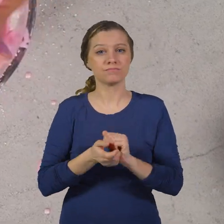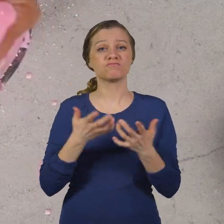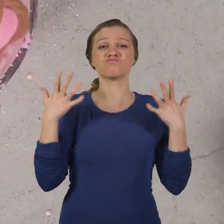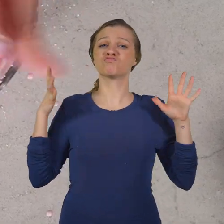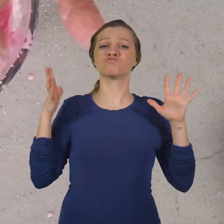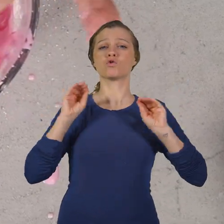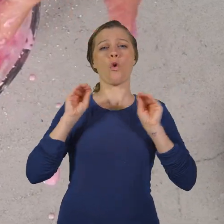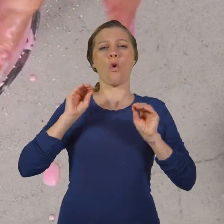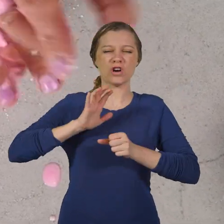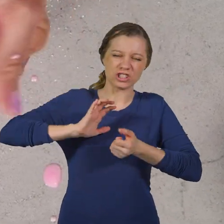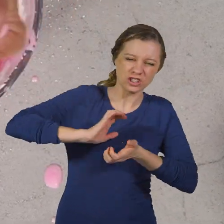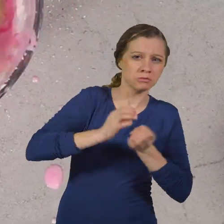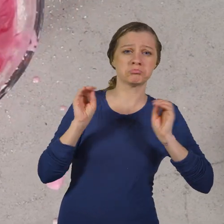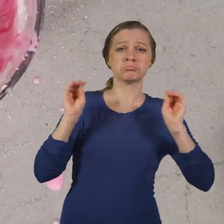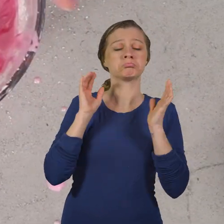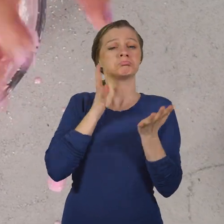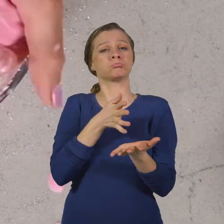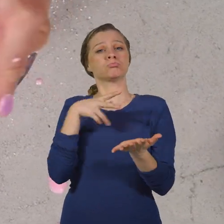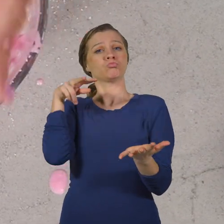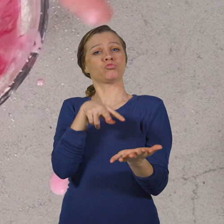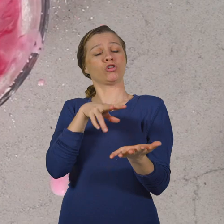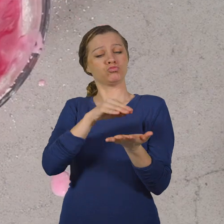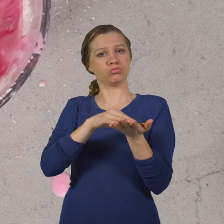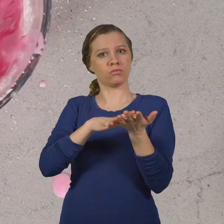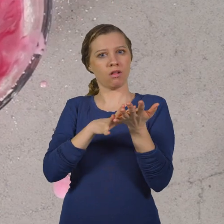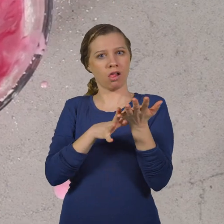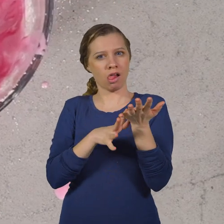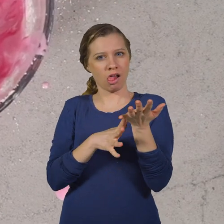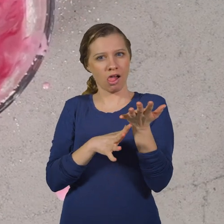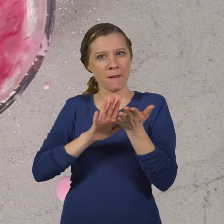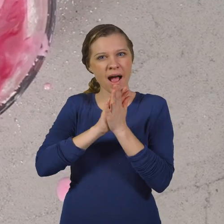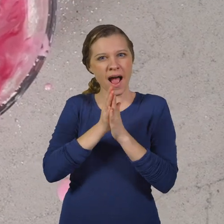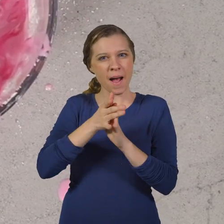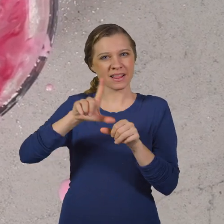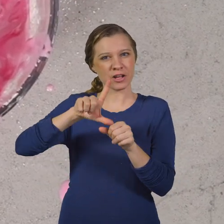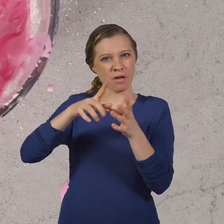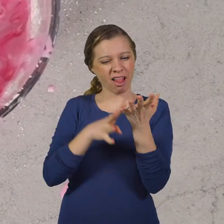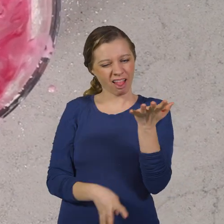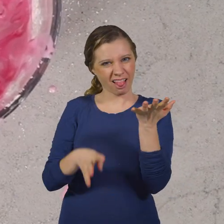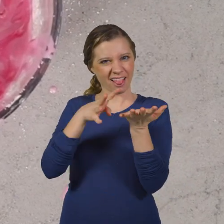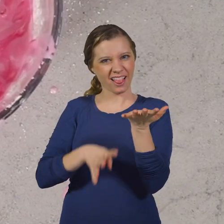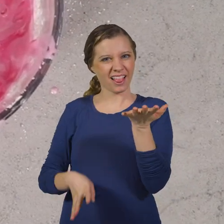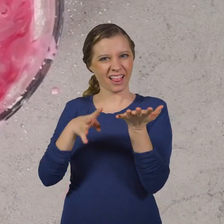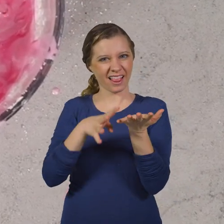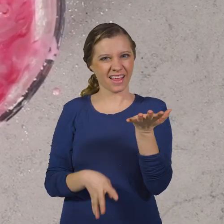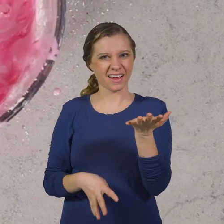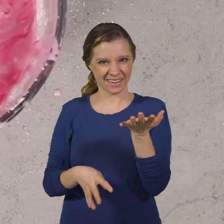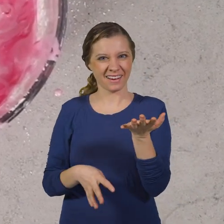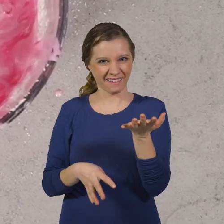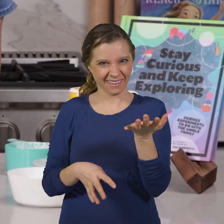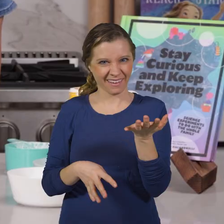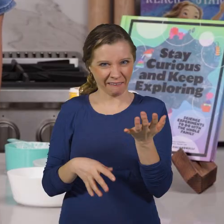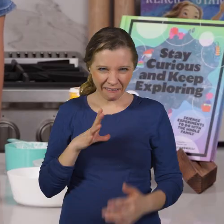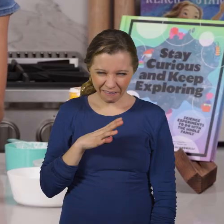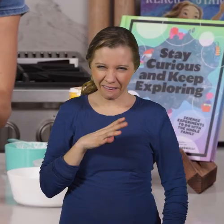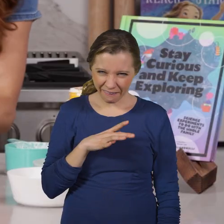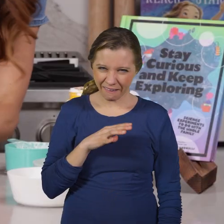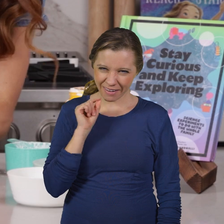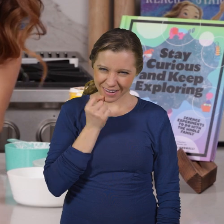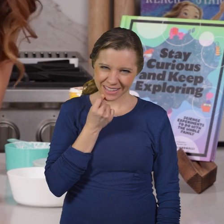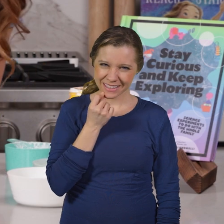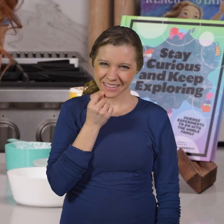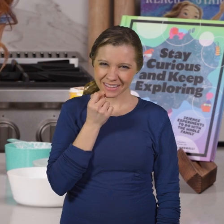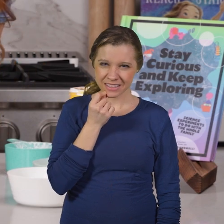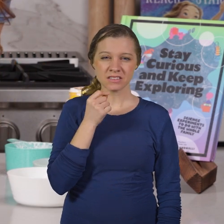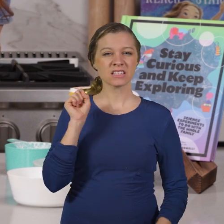solid. But when I stop adding pressure to it, watch, it goes back to a liquid. Look how